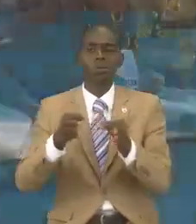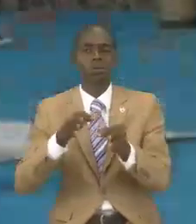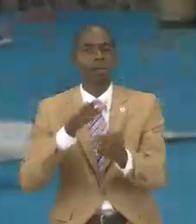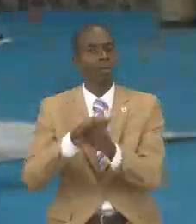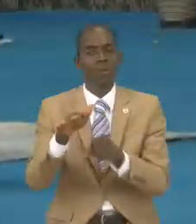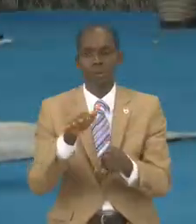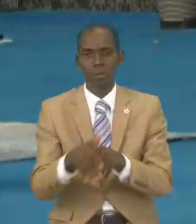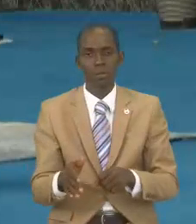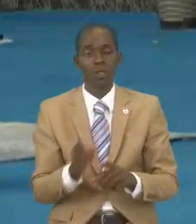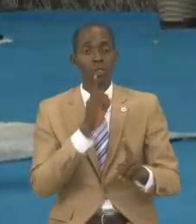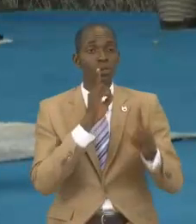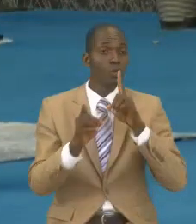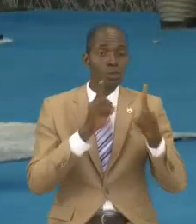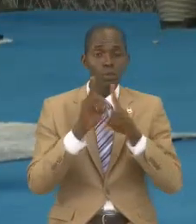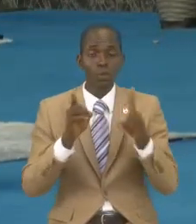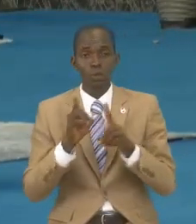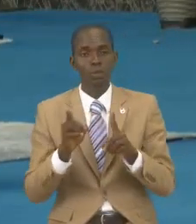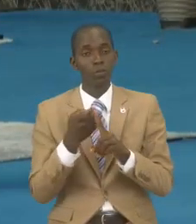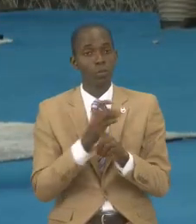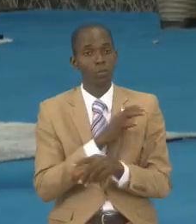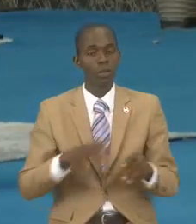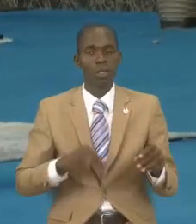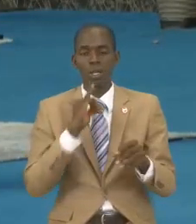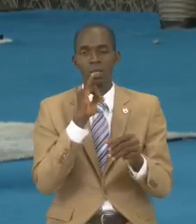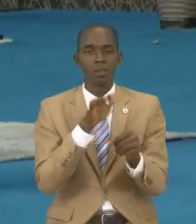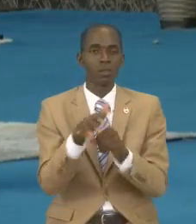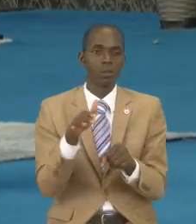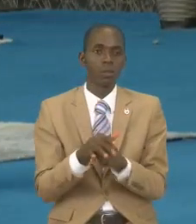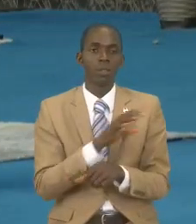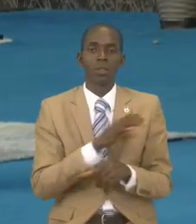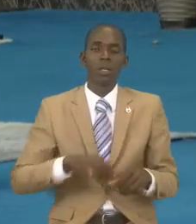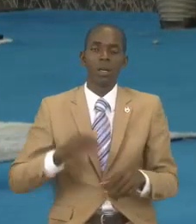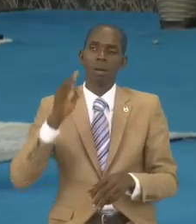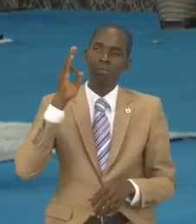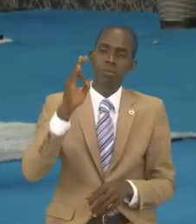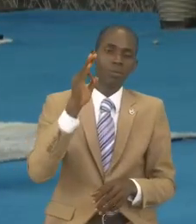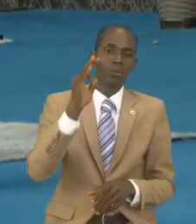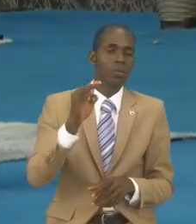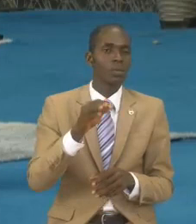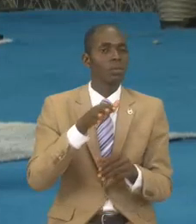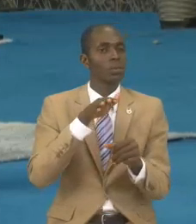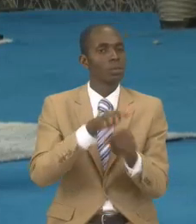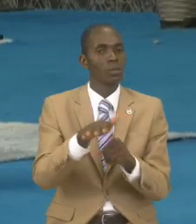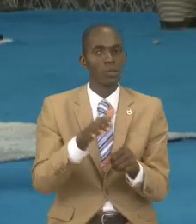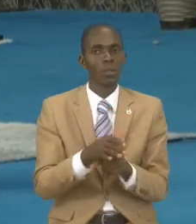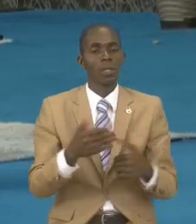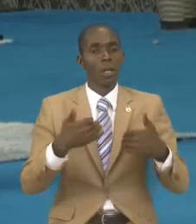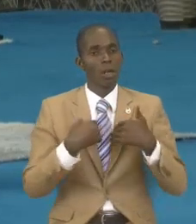has preached enough. He has revealed enough of the revelation of